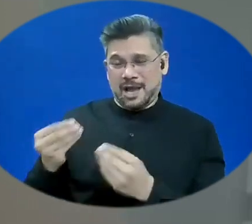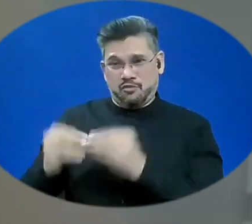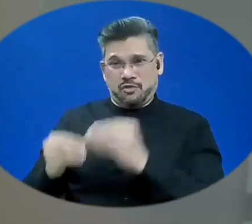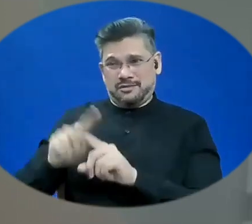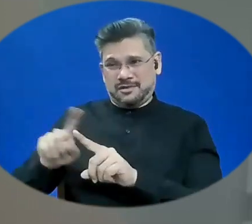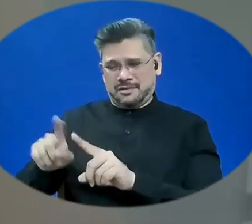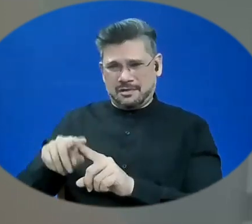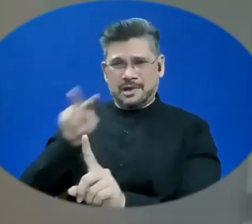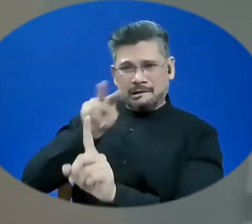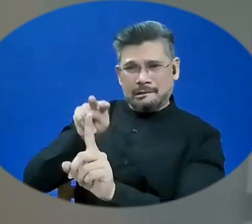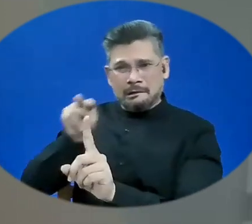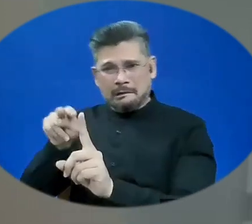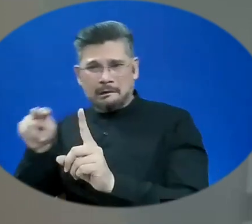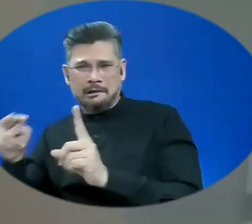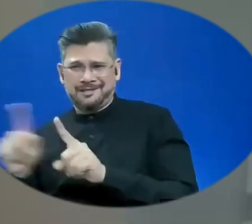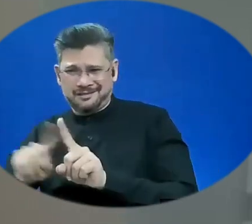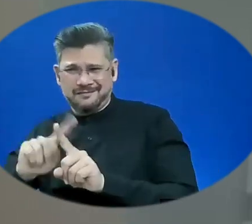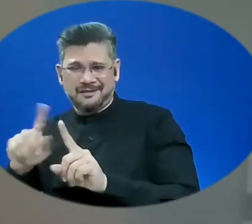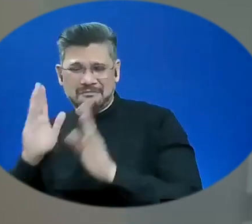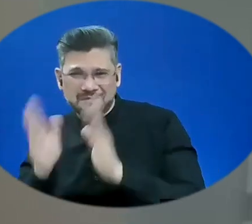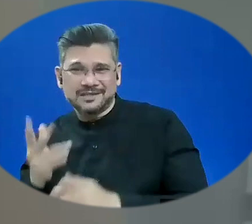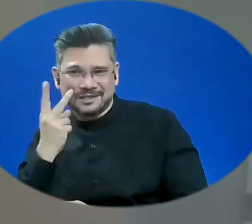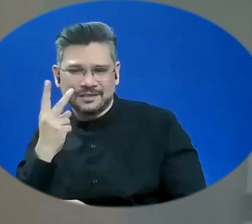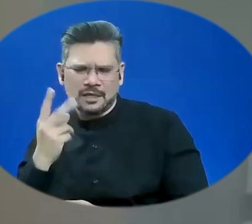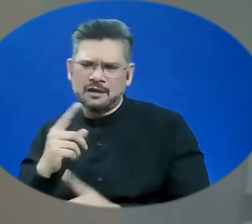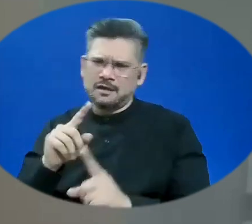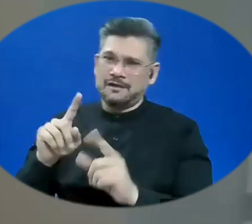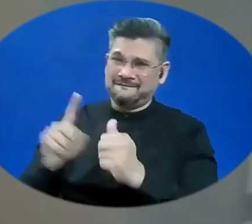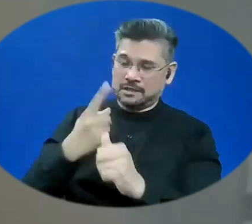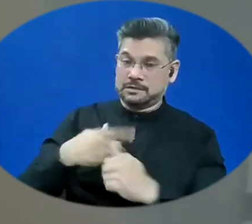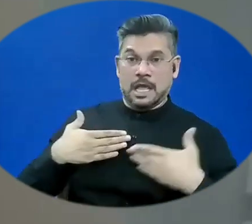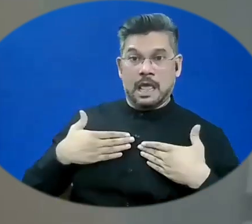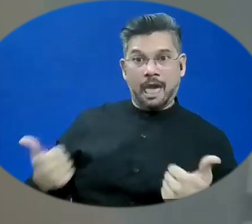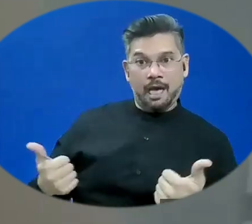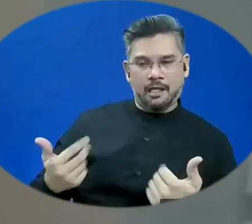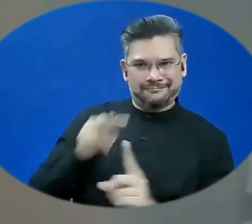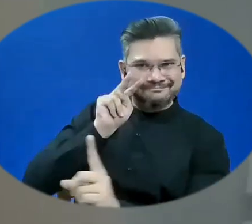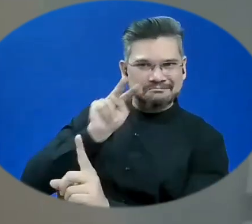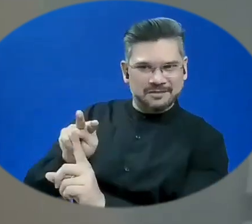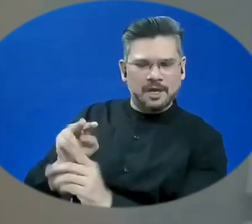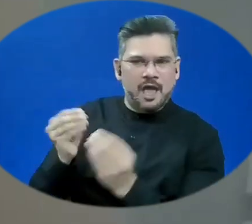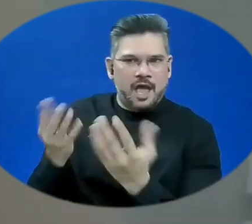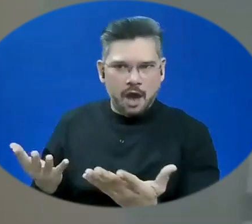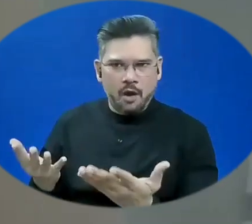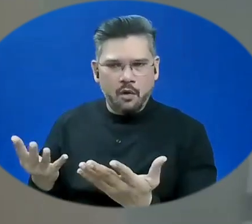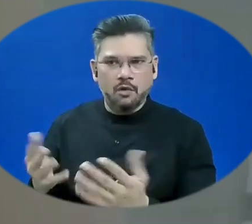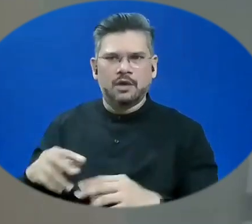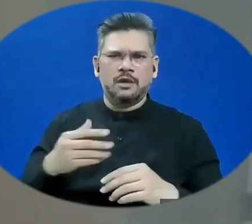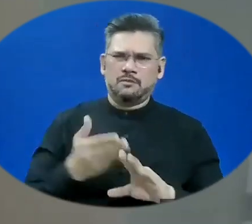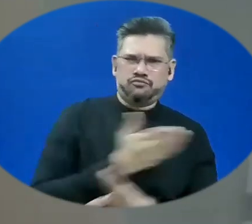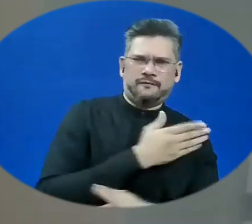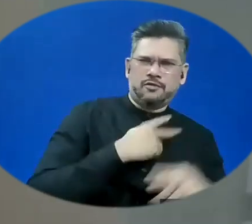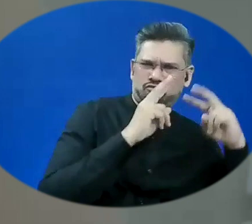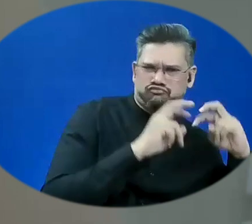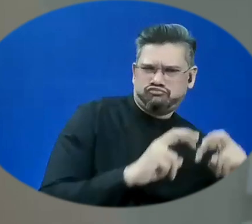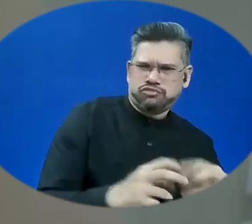view. First of all, from a health perspective, I think it's very important to mention that research shows that women tend to